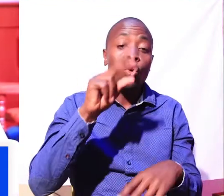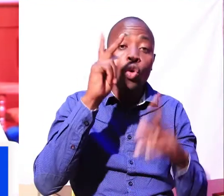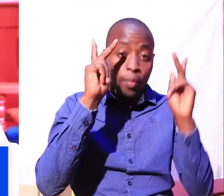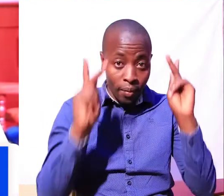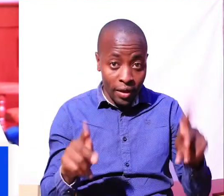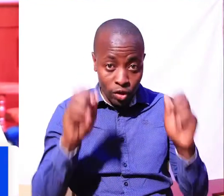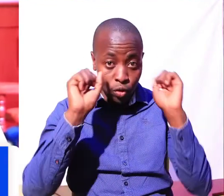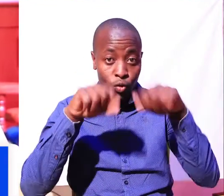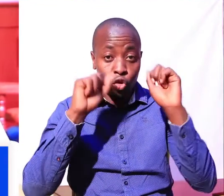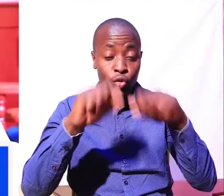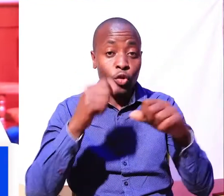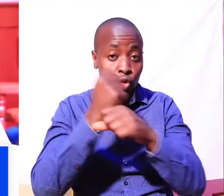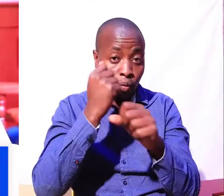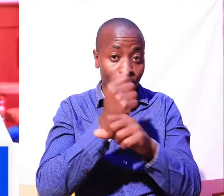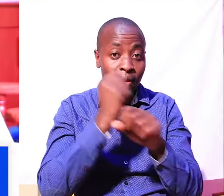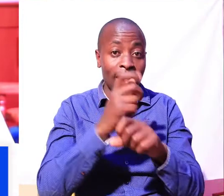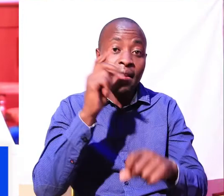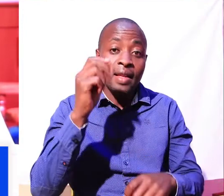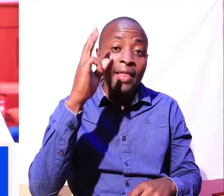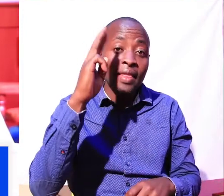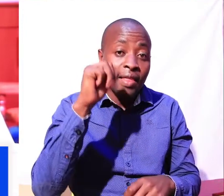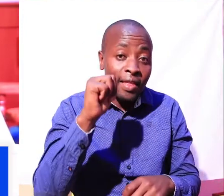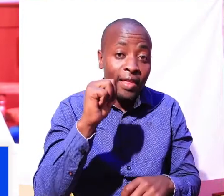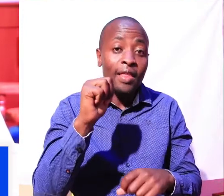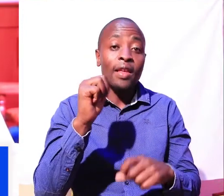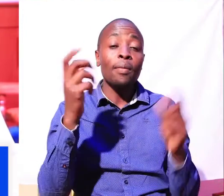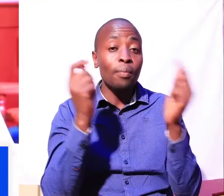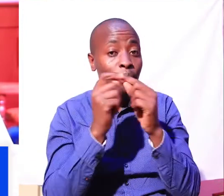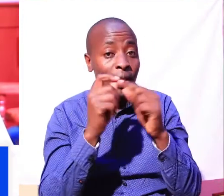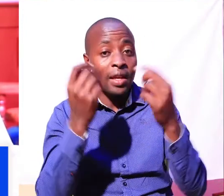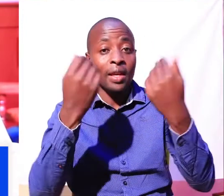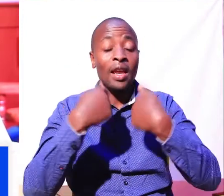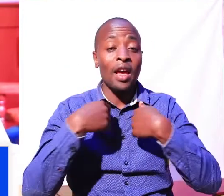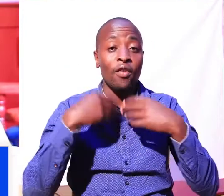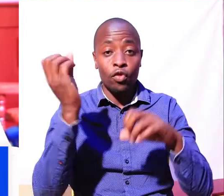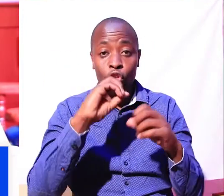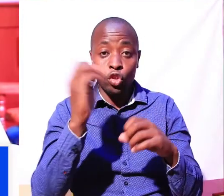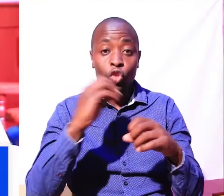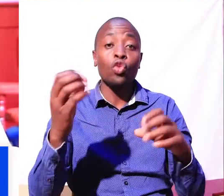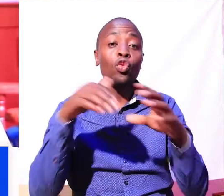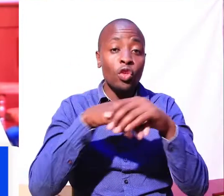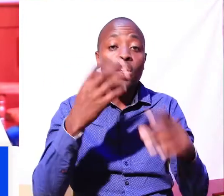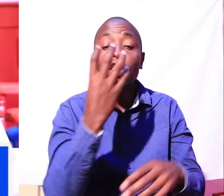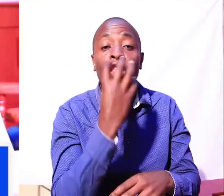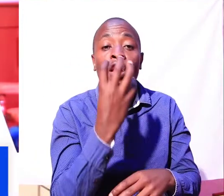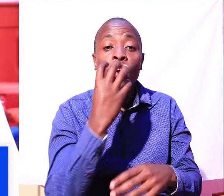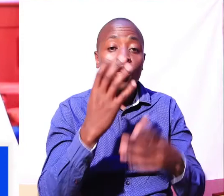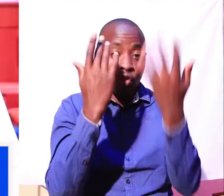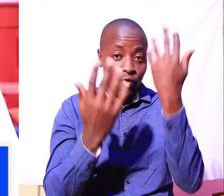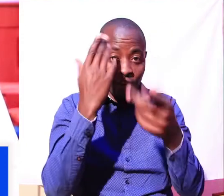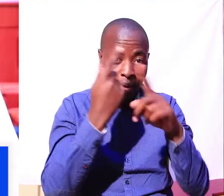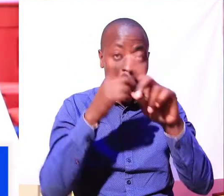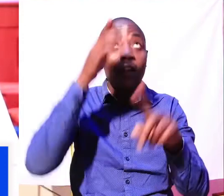to make them whole and unharmed in the midst of such a hot furnace apart from the Most High